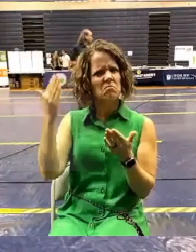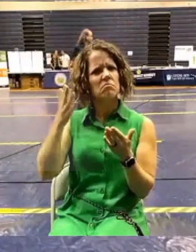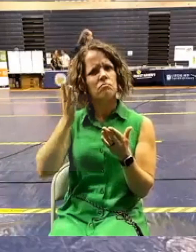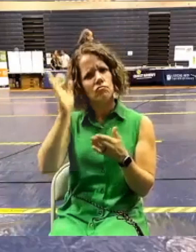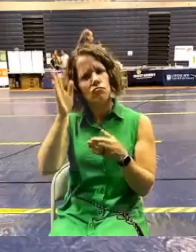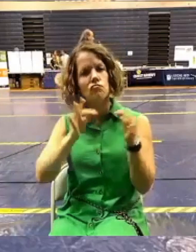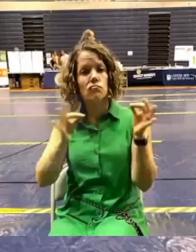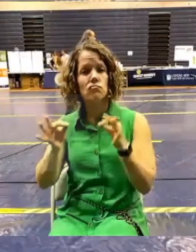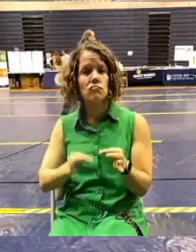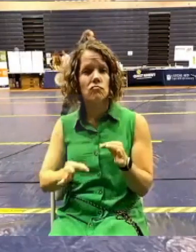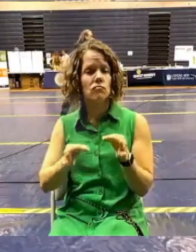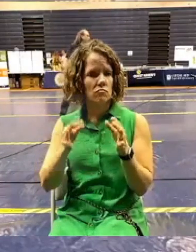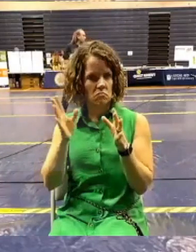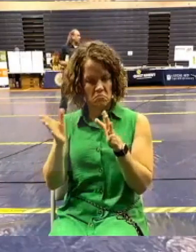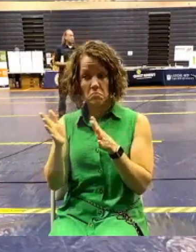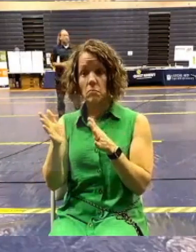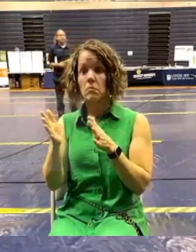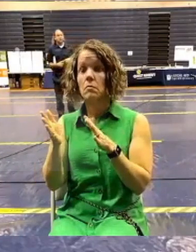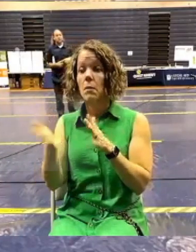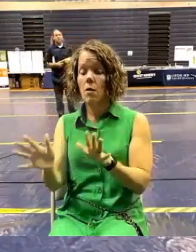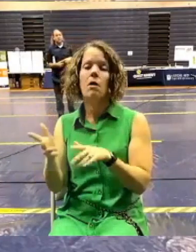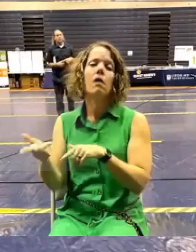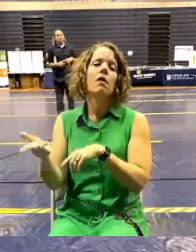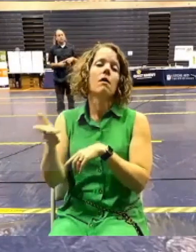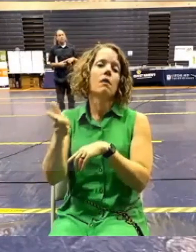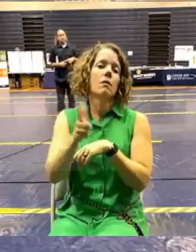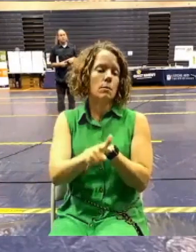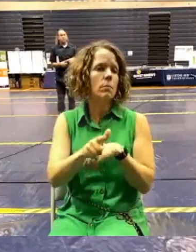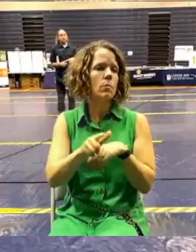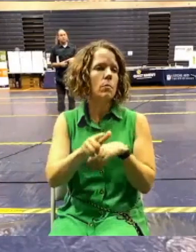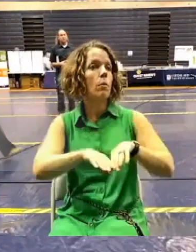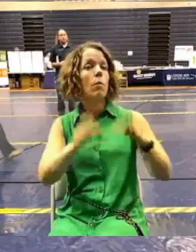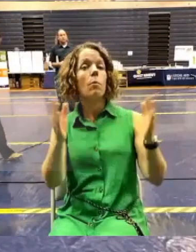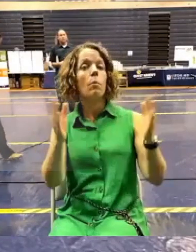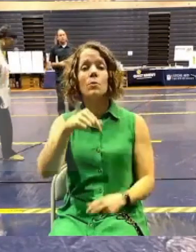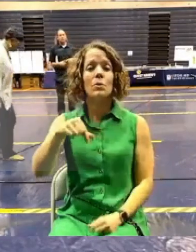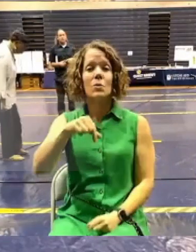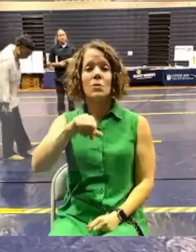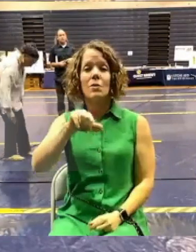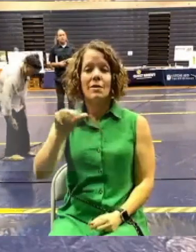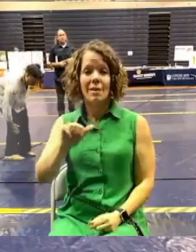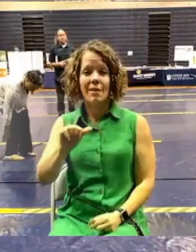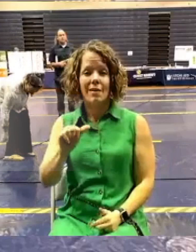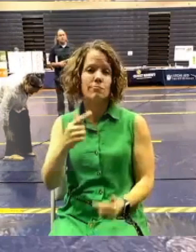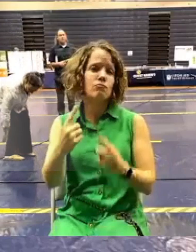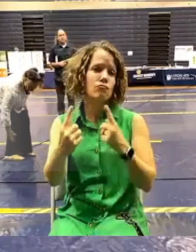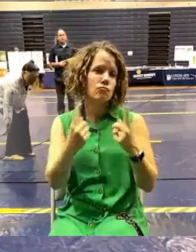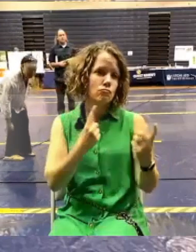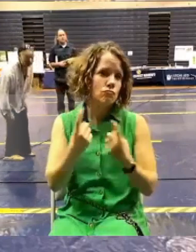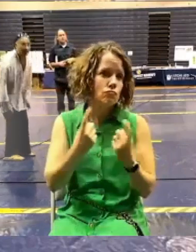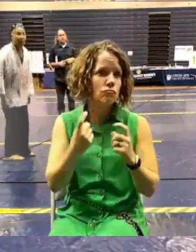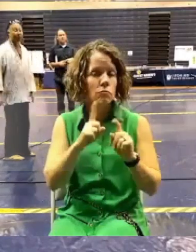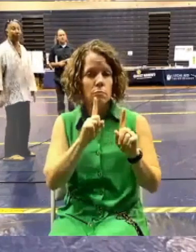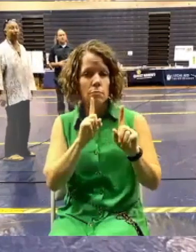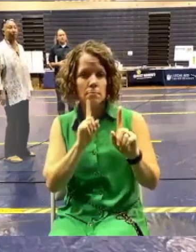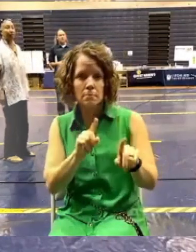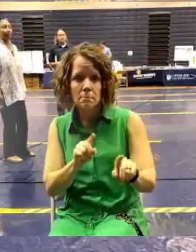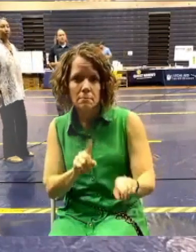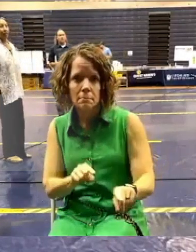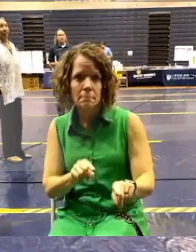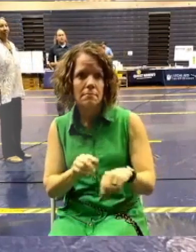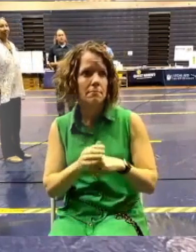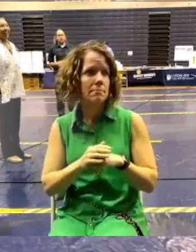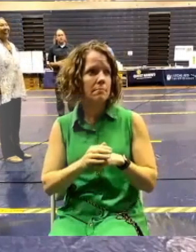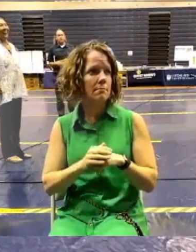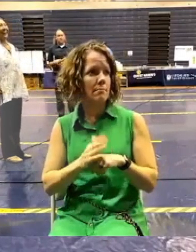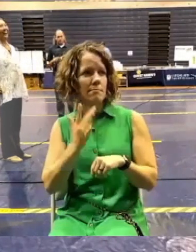cleanup. Following that, we'll be doing a question and answer session. I almost feel like I want to have Jeremy